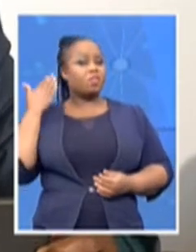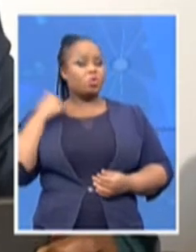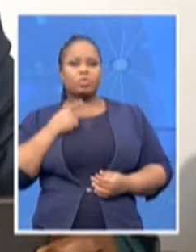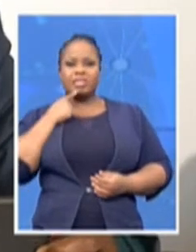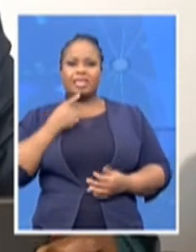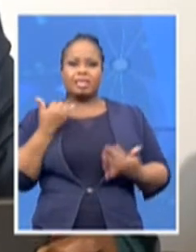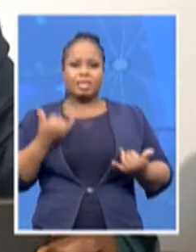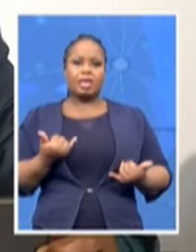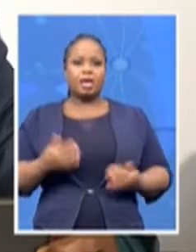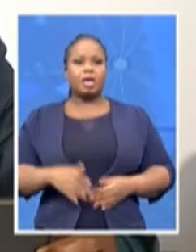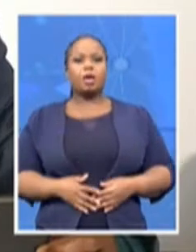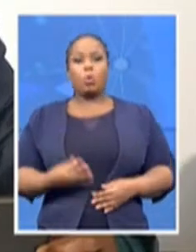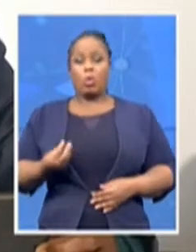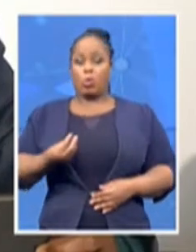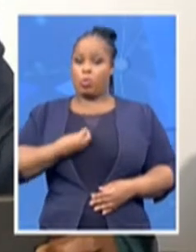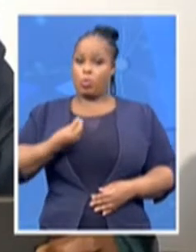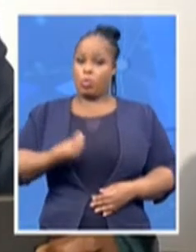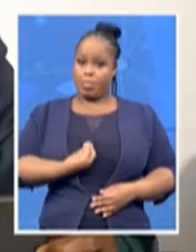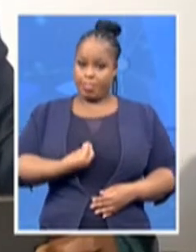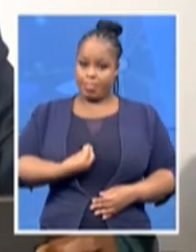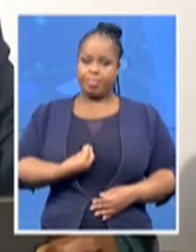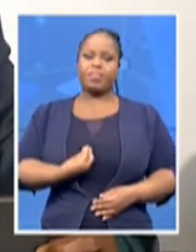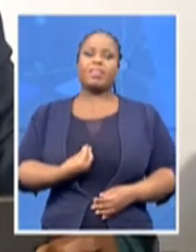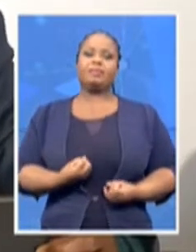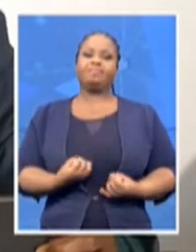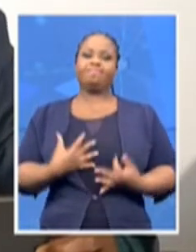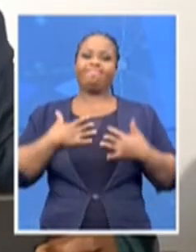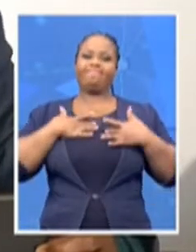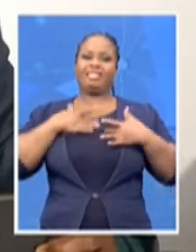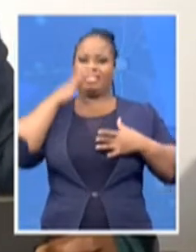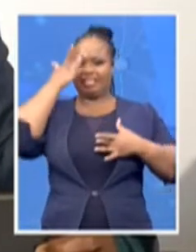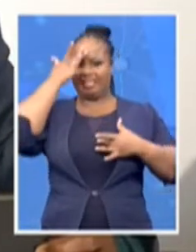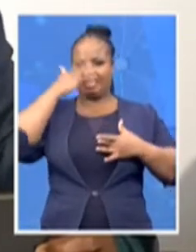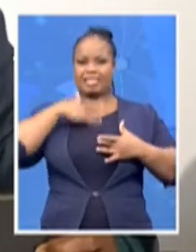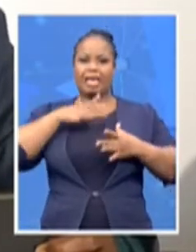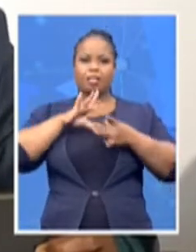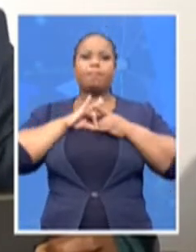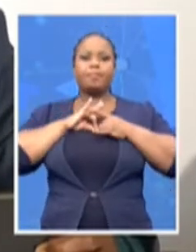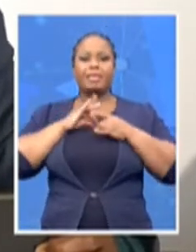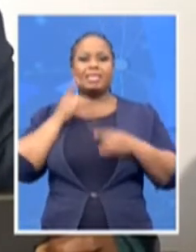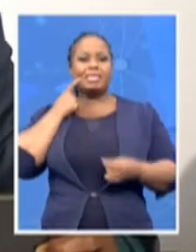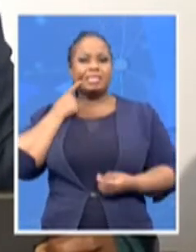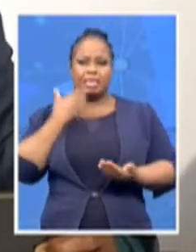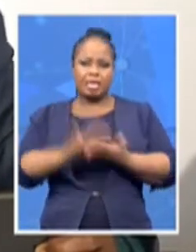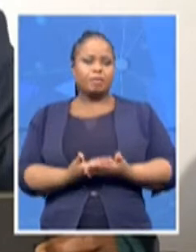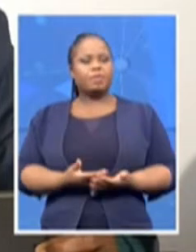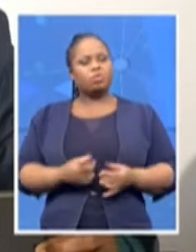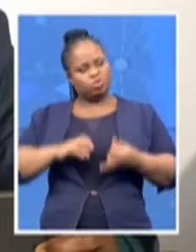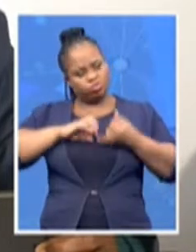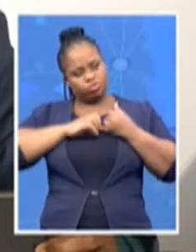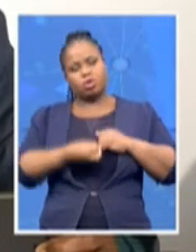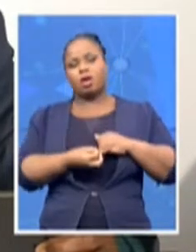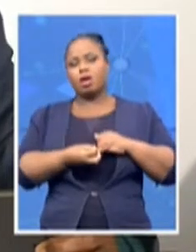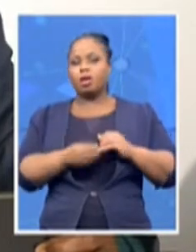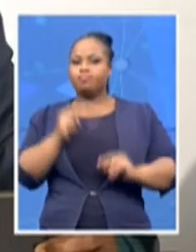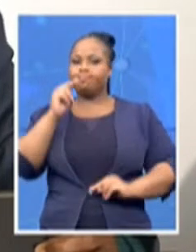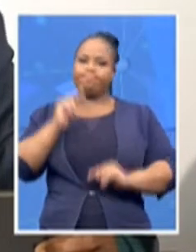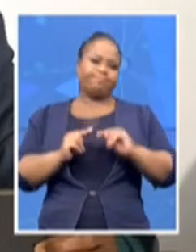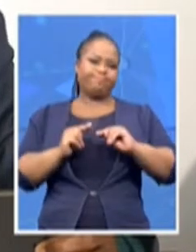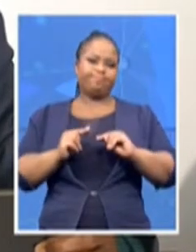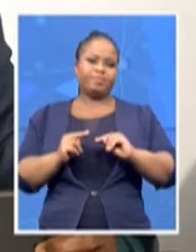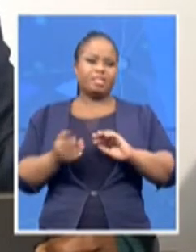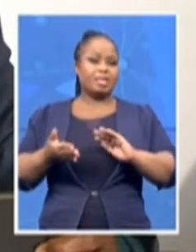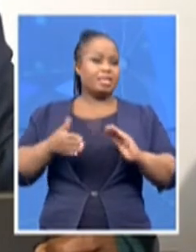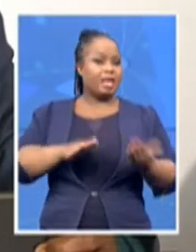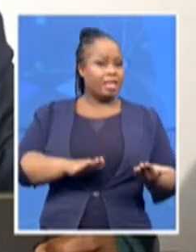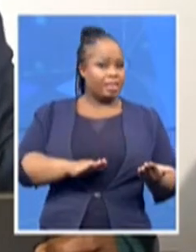So we're doing everything together to make sure that we can reduce that, reduce the deaths, reduce the